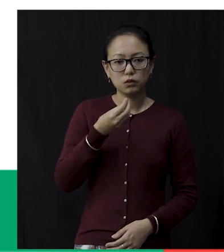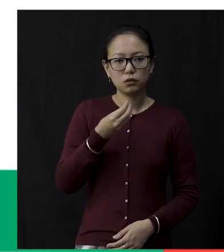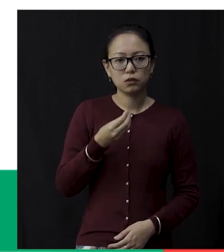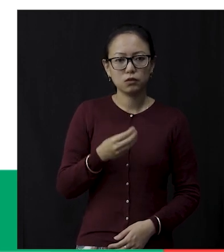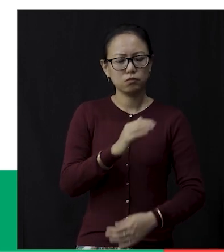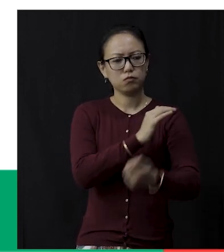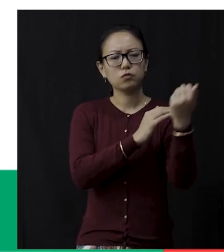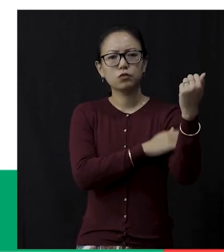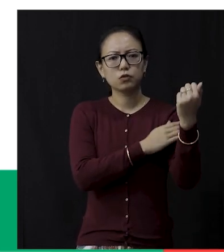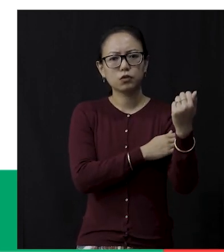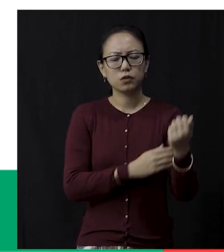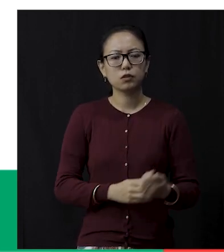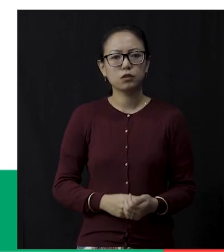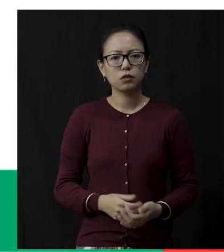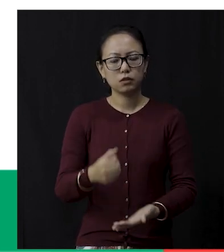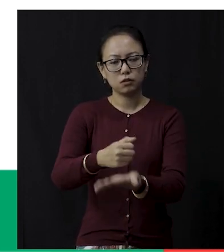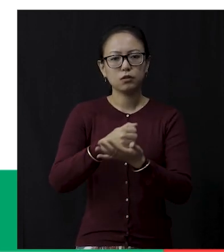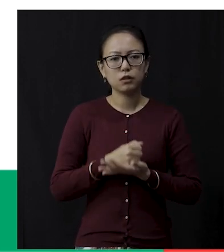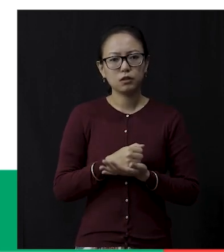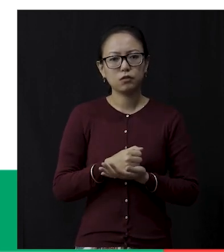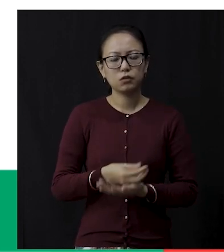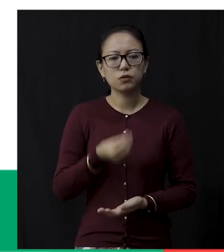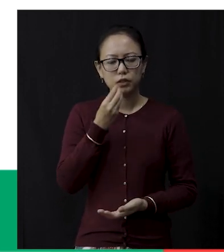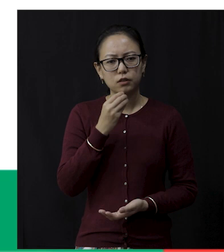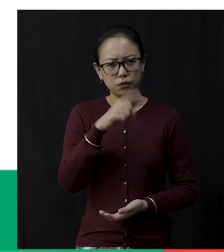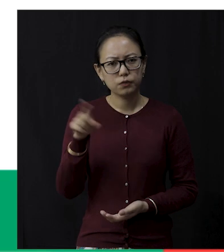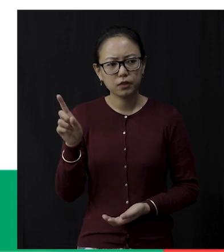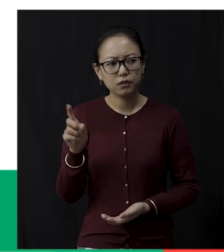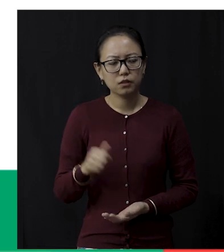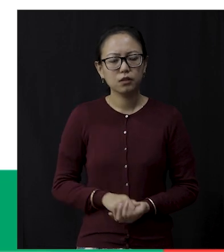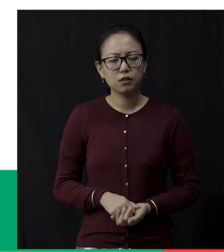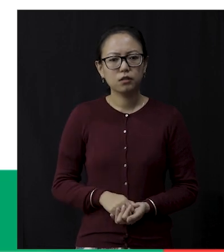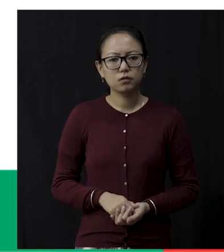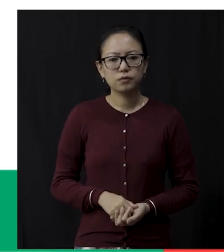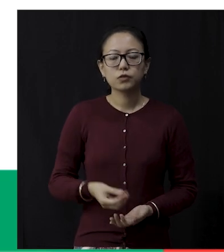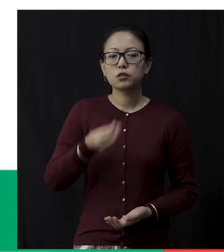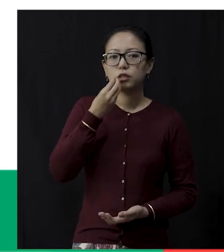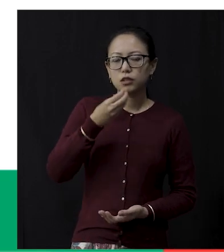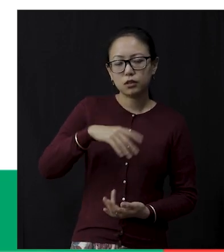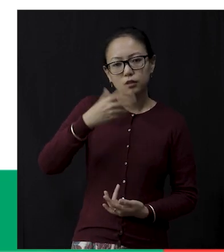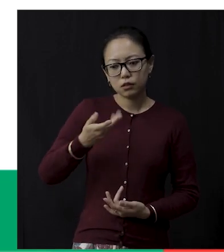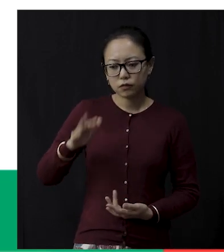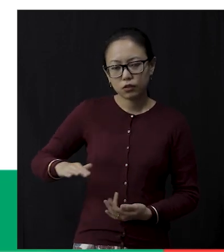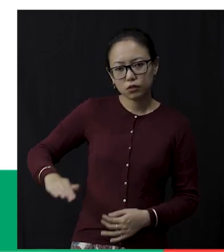us different benefits, right? So we eat and grow. So see,